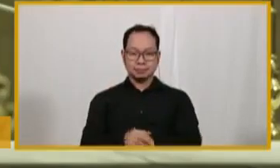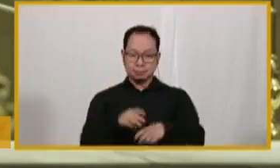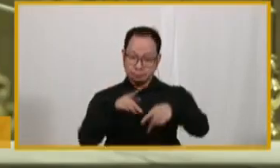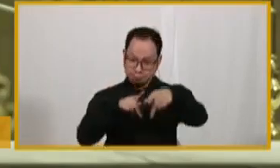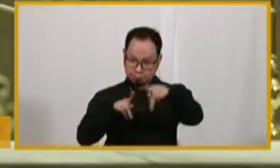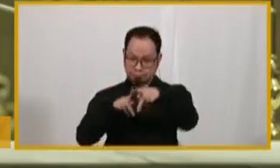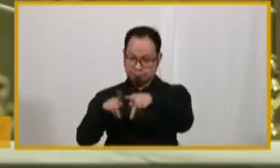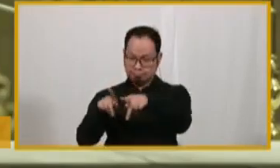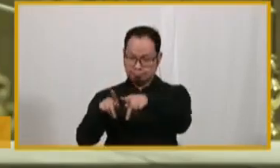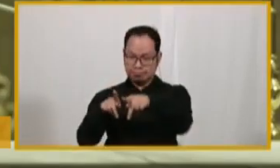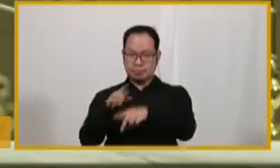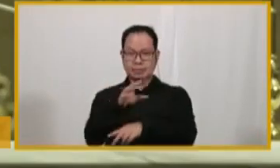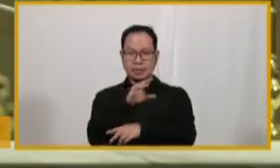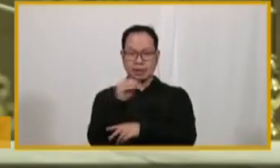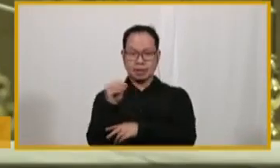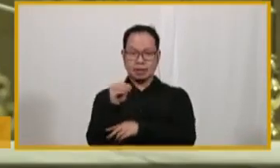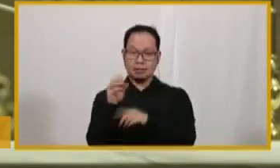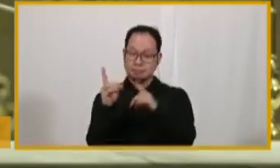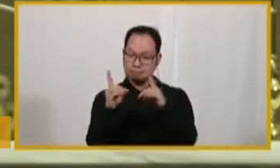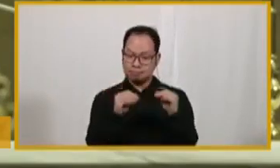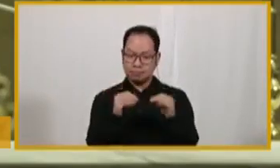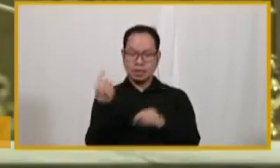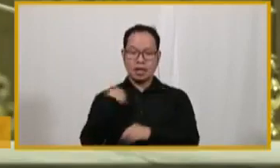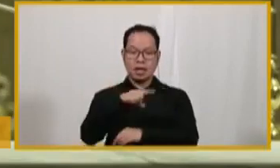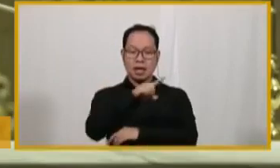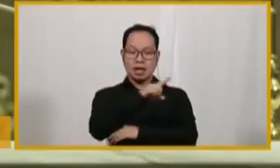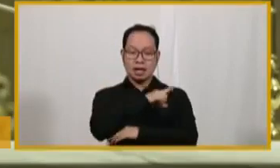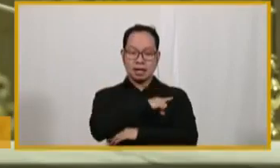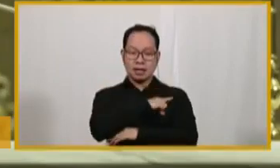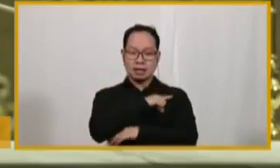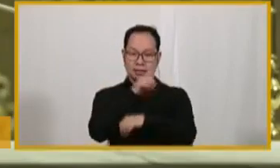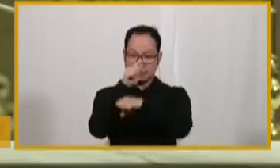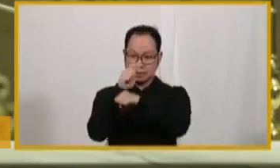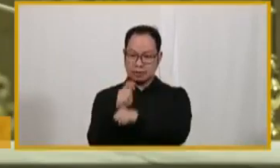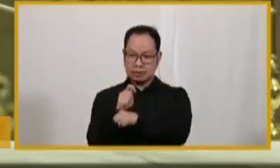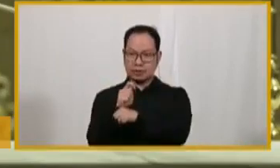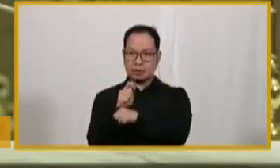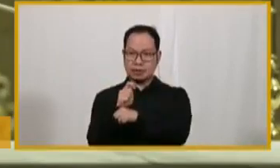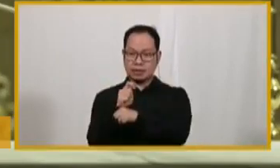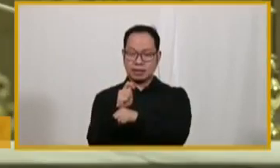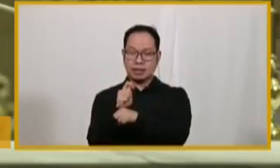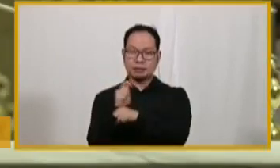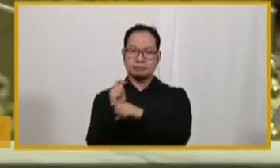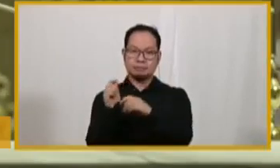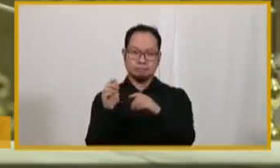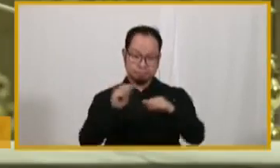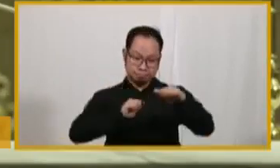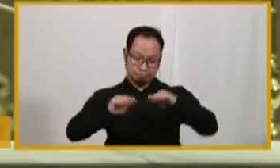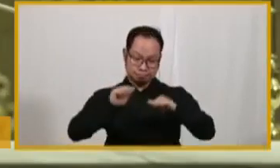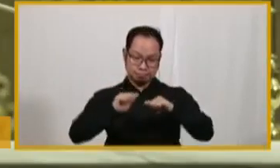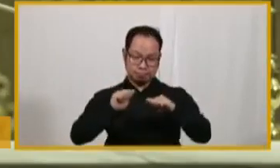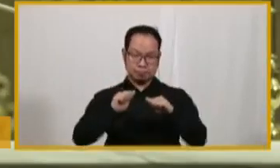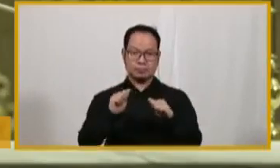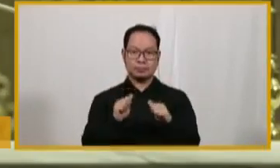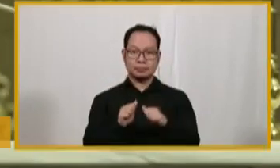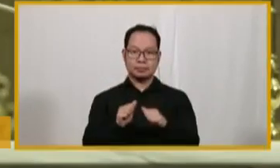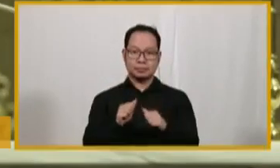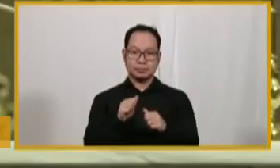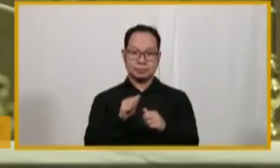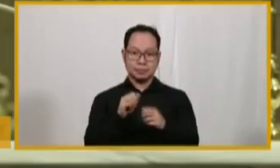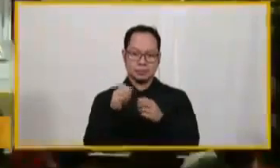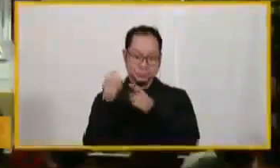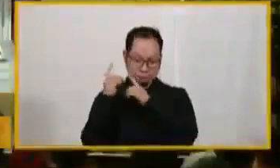nakakaprosesyon at nagagawa ang ating mga tradisyonal na gawain kapag mahal na